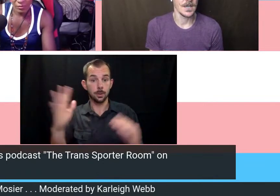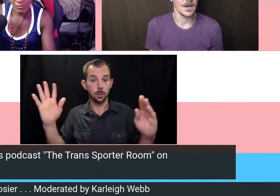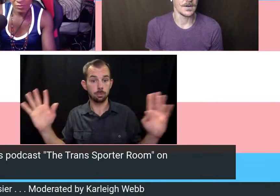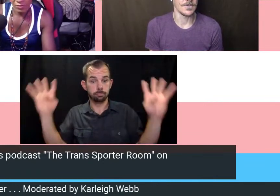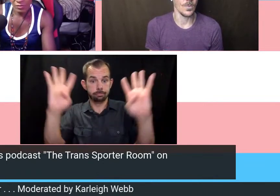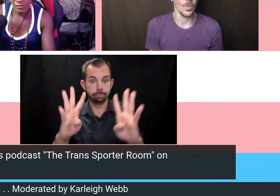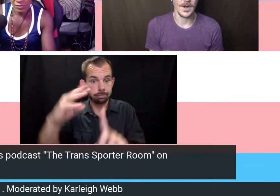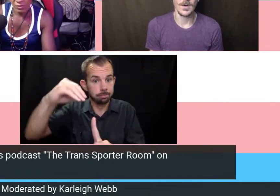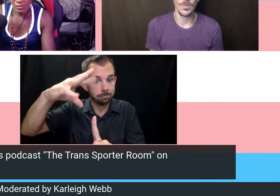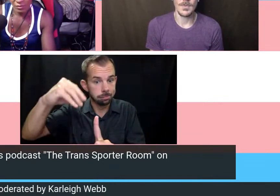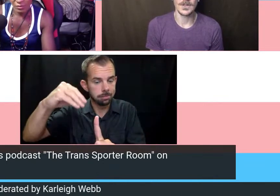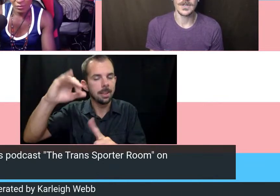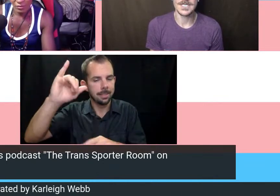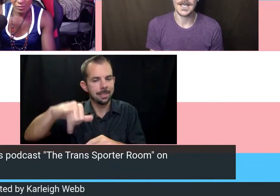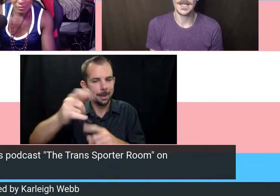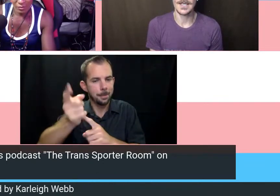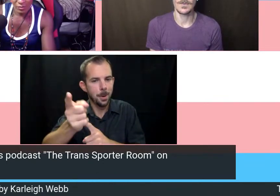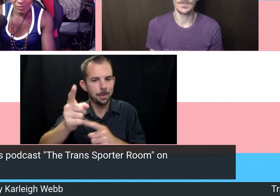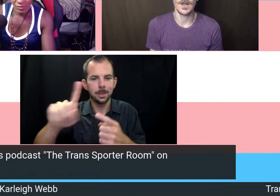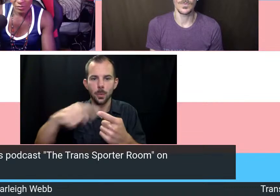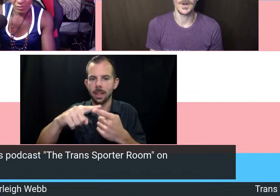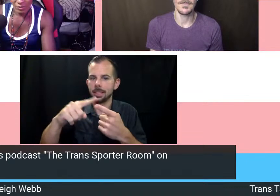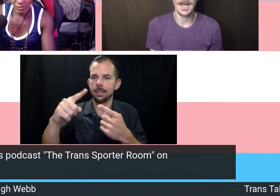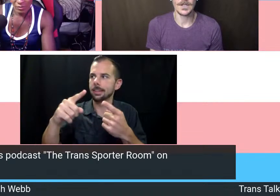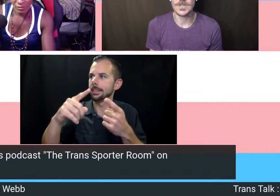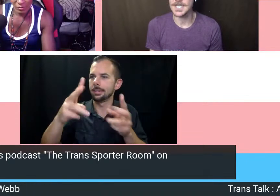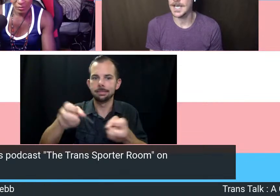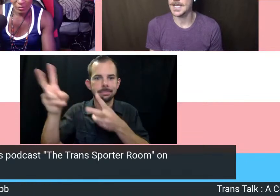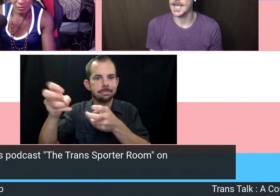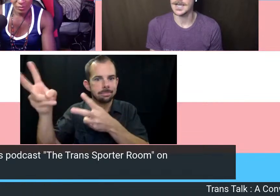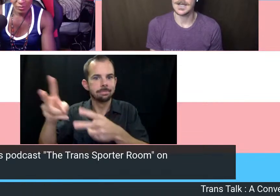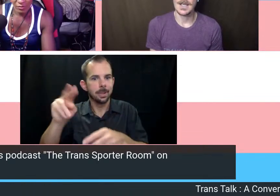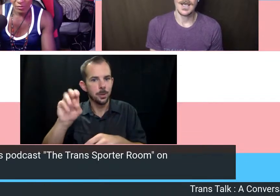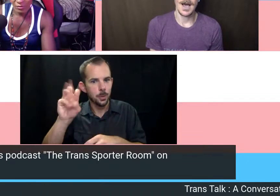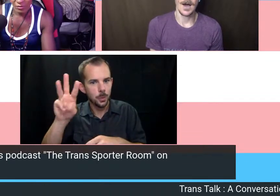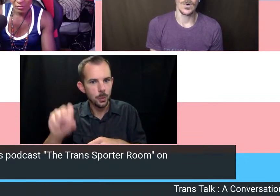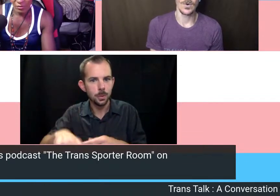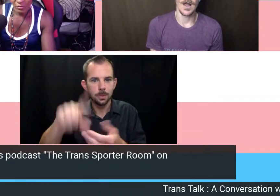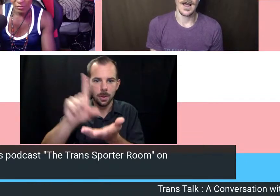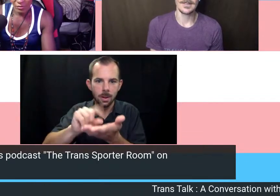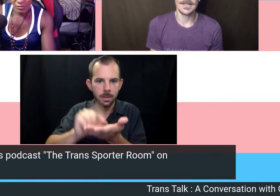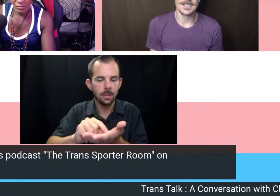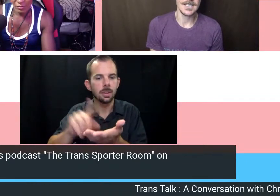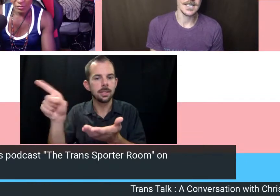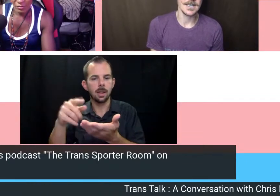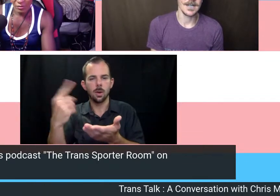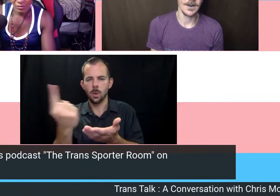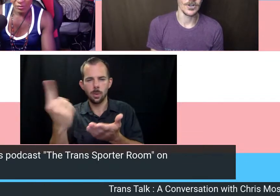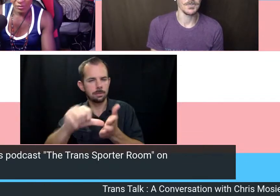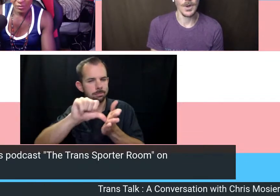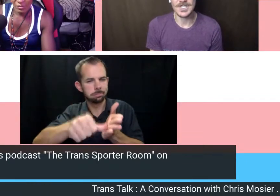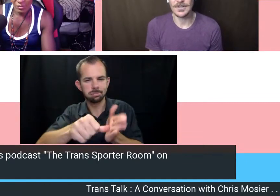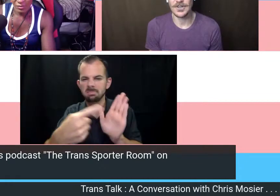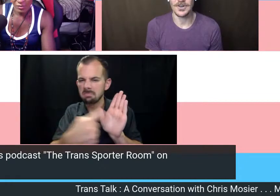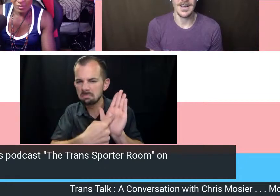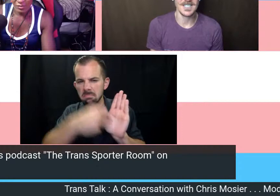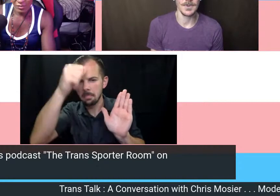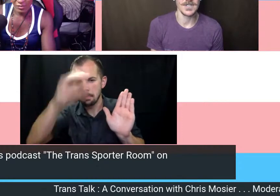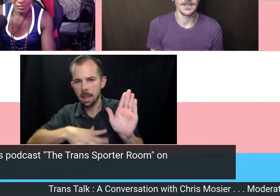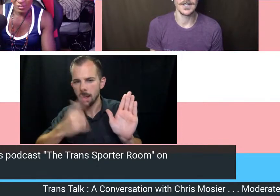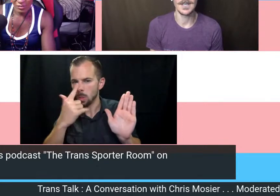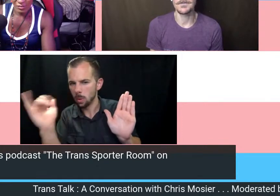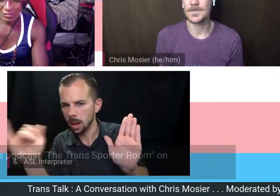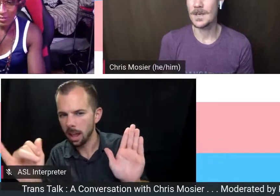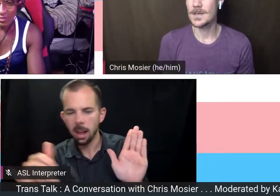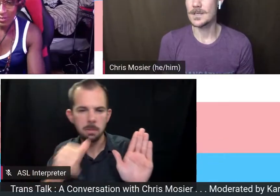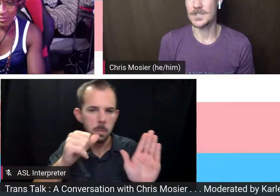idea of what a woman looks like and what a man looks like, and how athletes are supposed to look or not